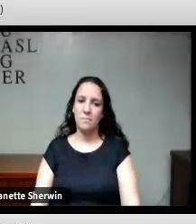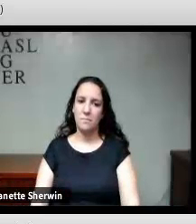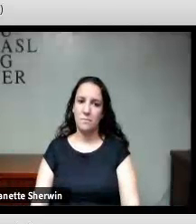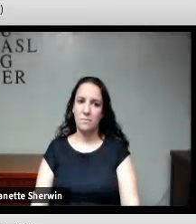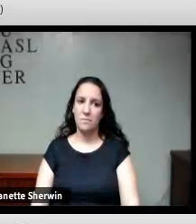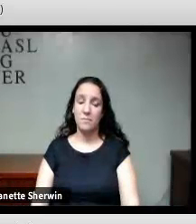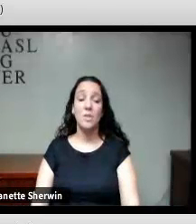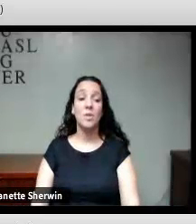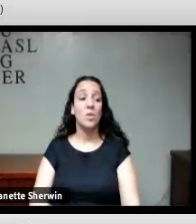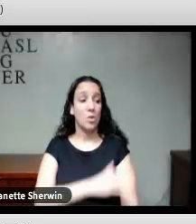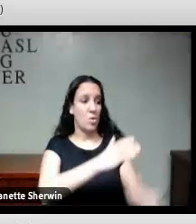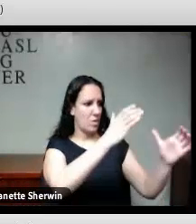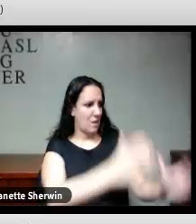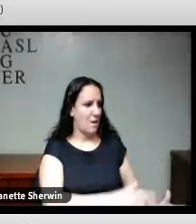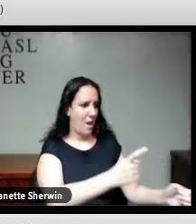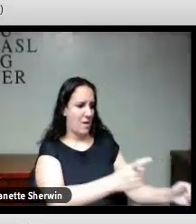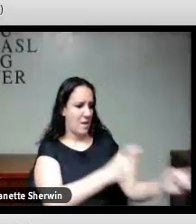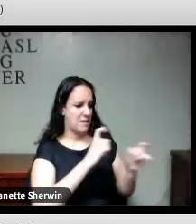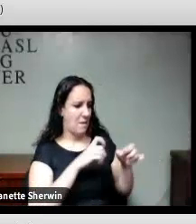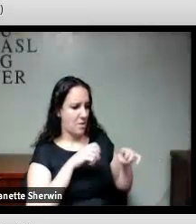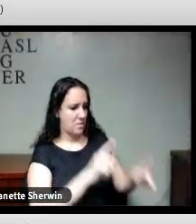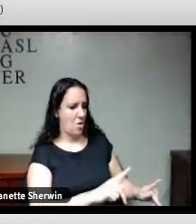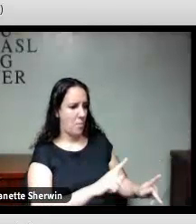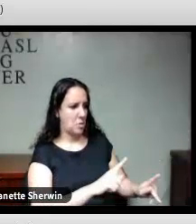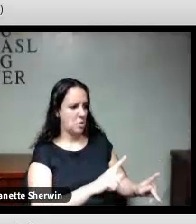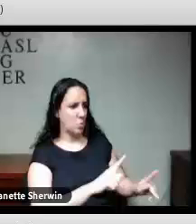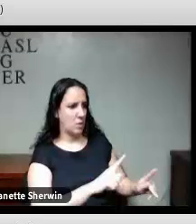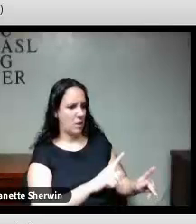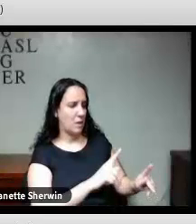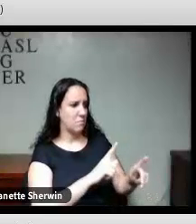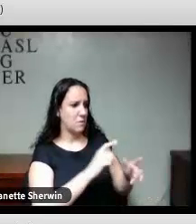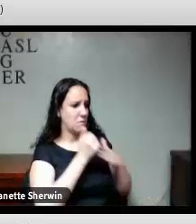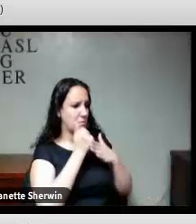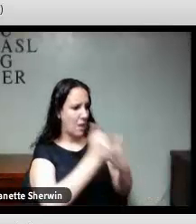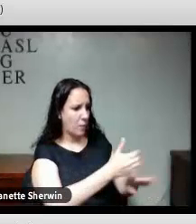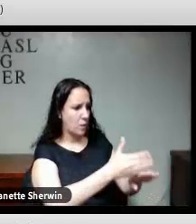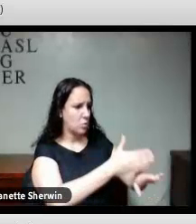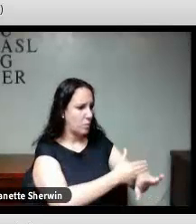to improve and earn their loyalty and to serve them.